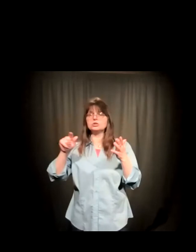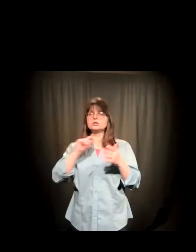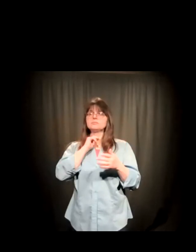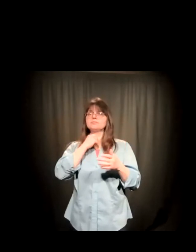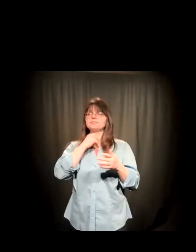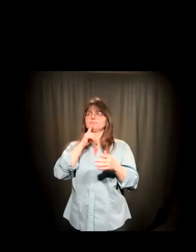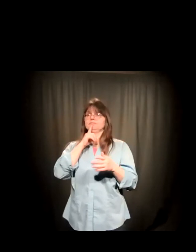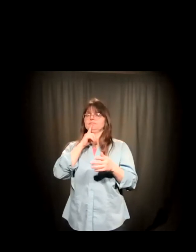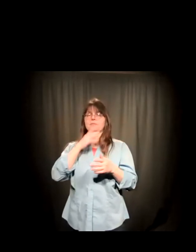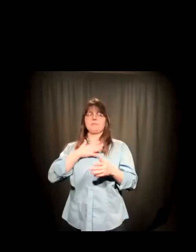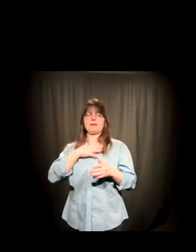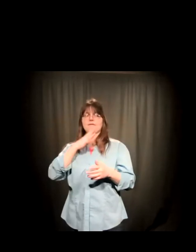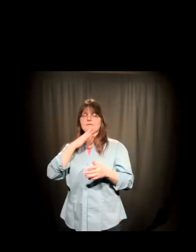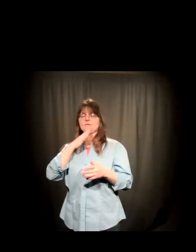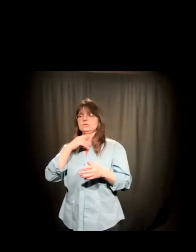ugly.